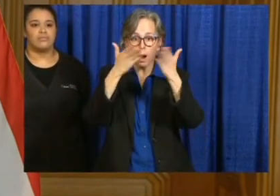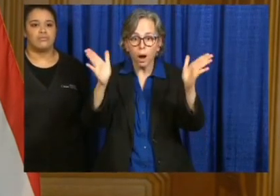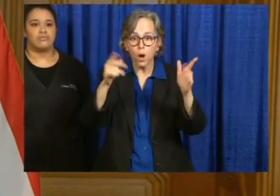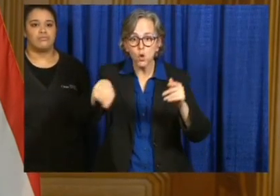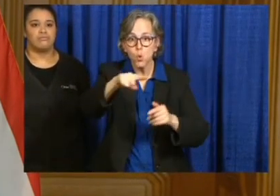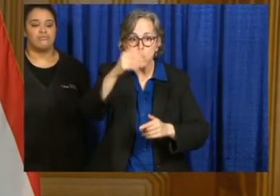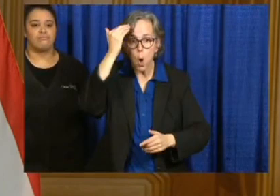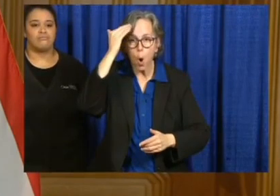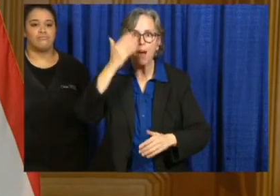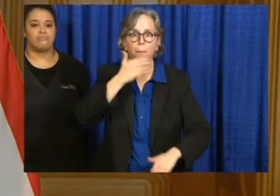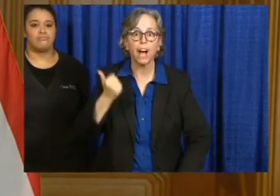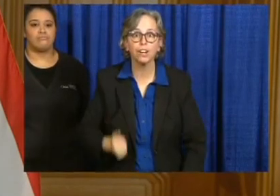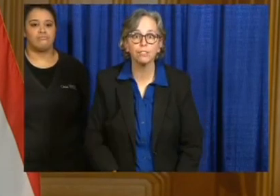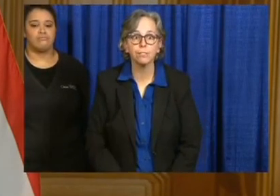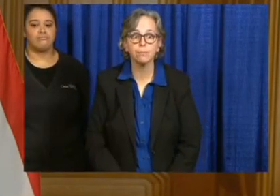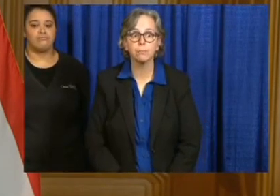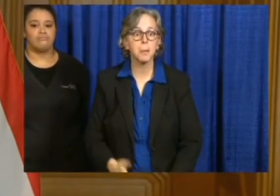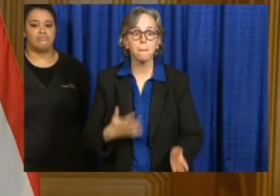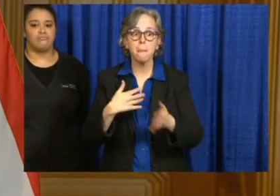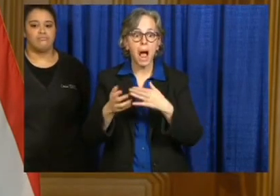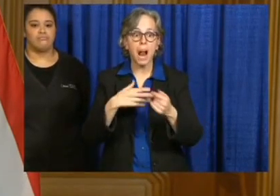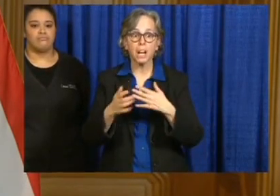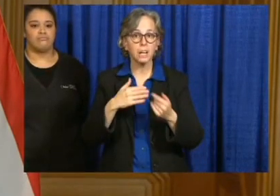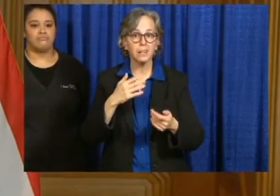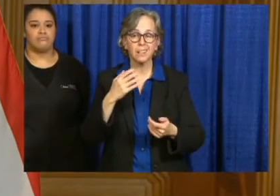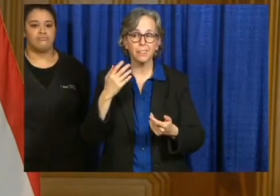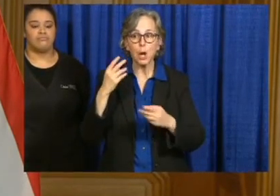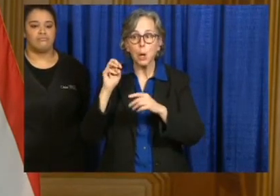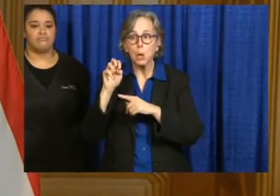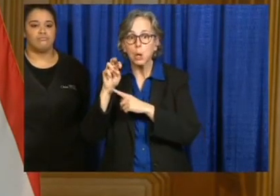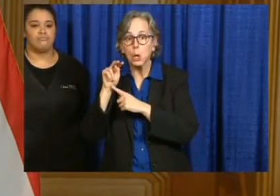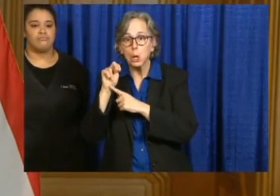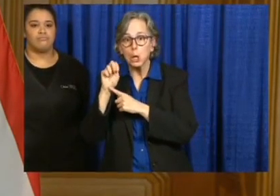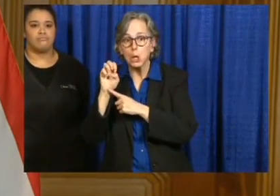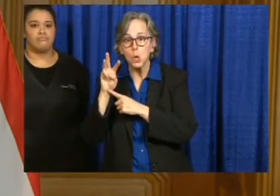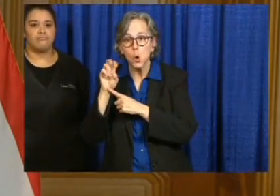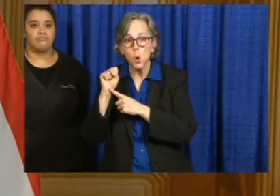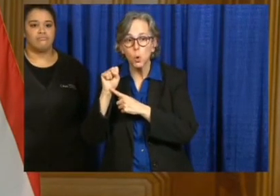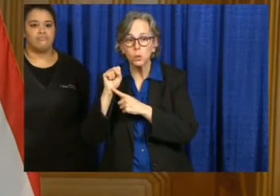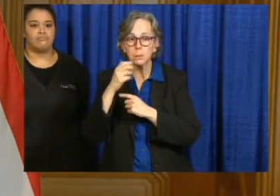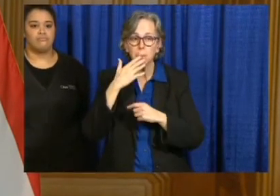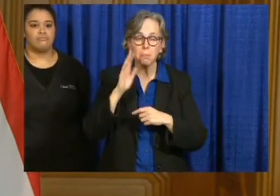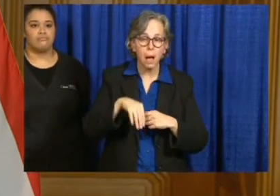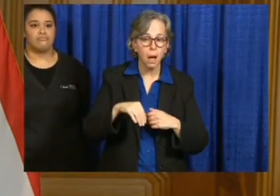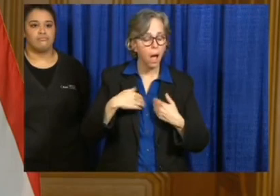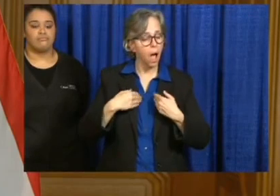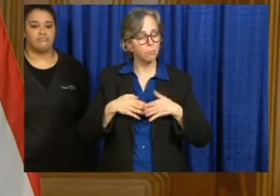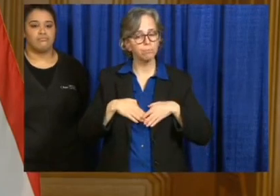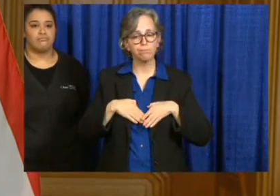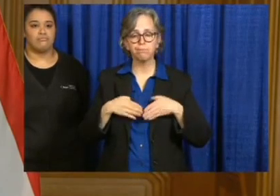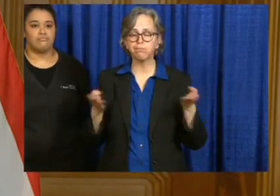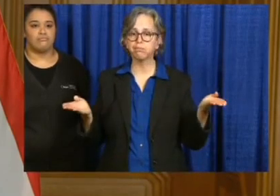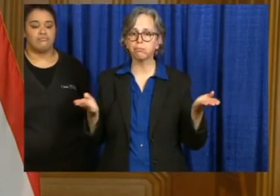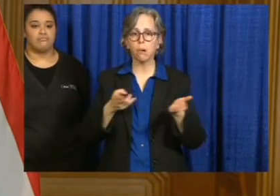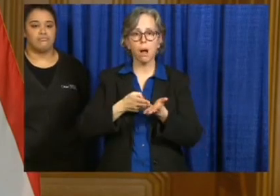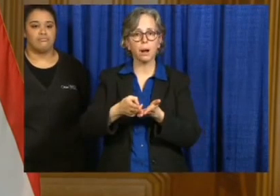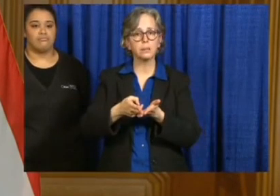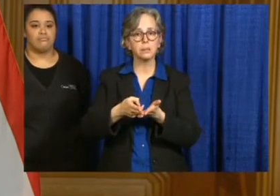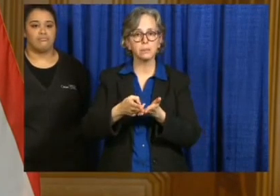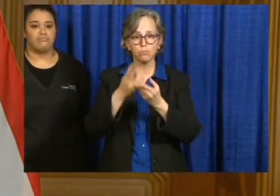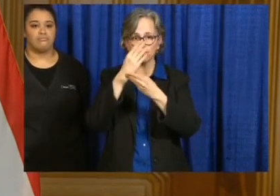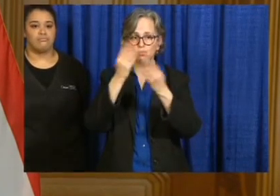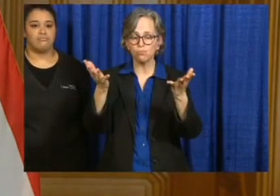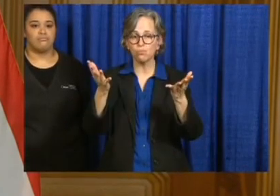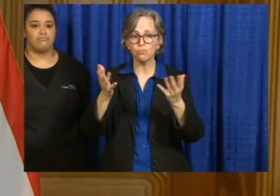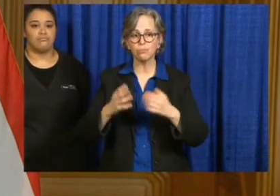the good news. Now, that doesn't mean that we would do something, or we would recommend a hospital